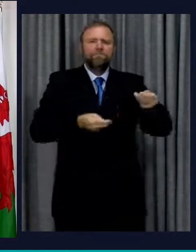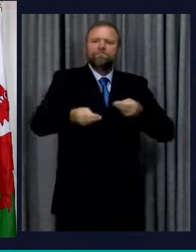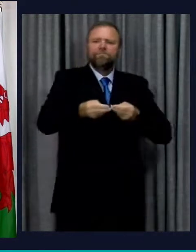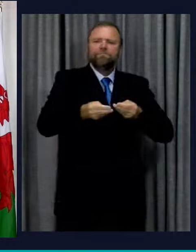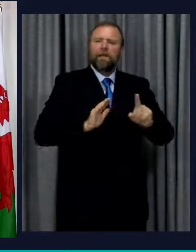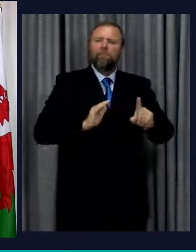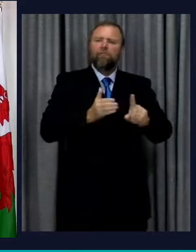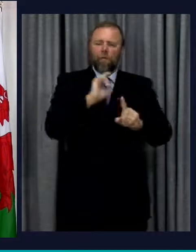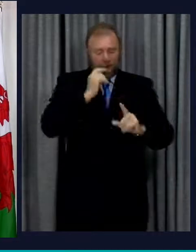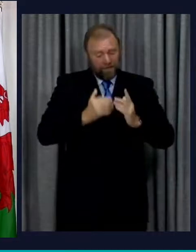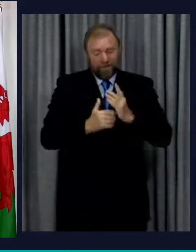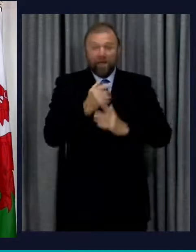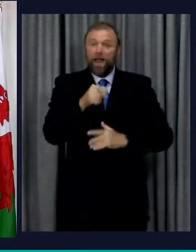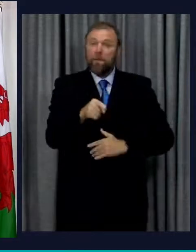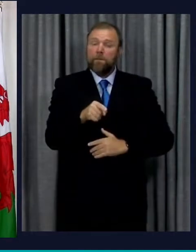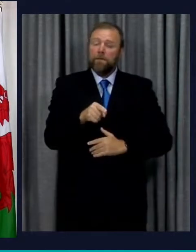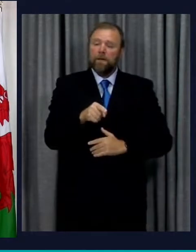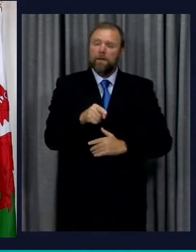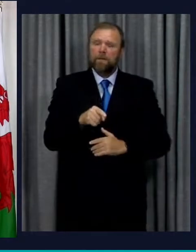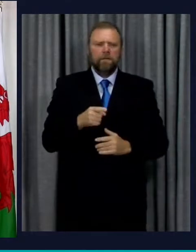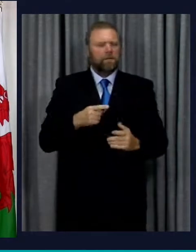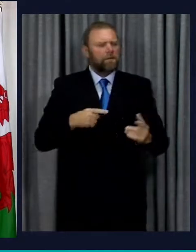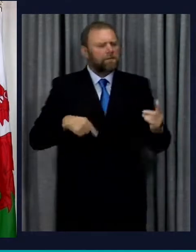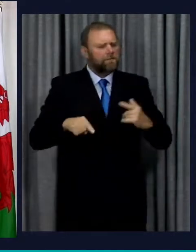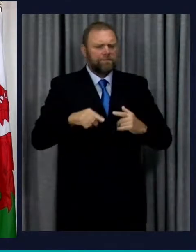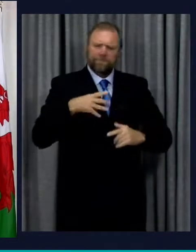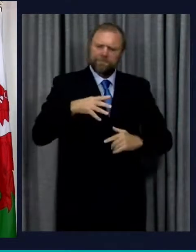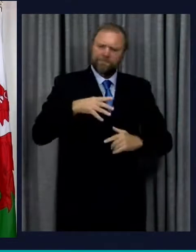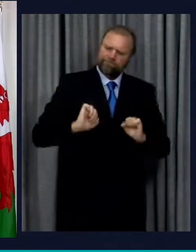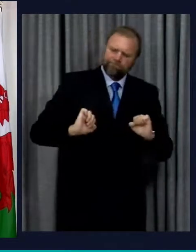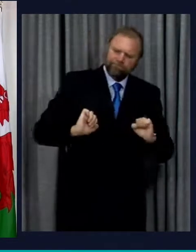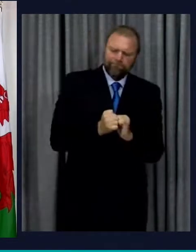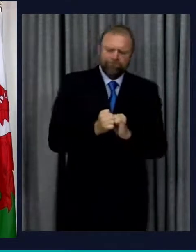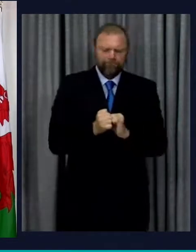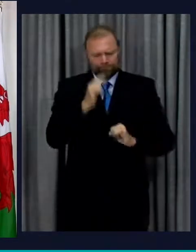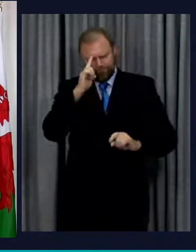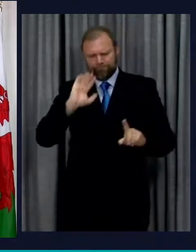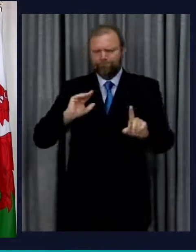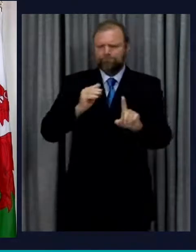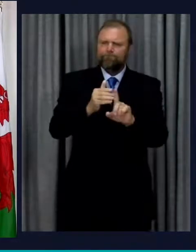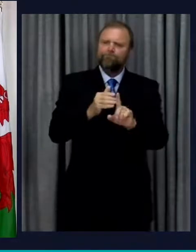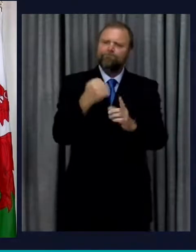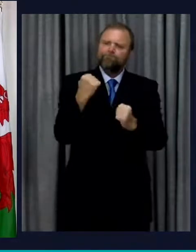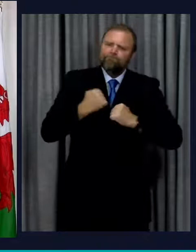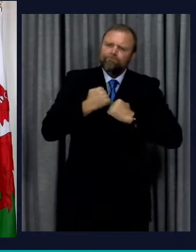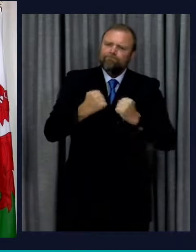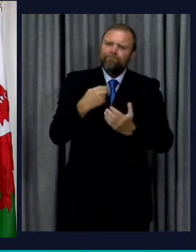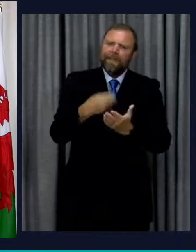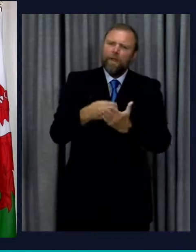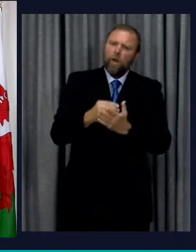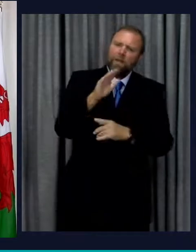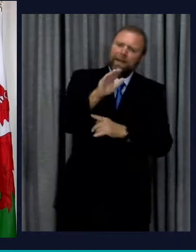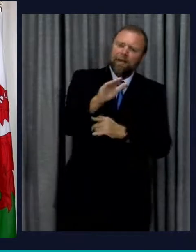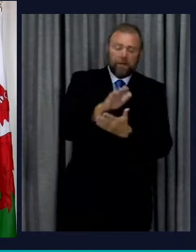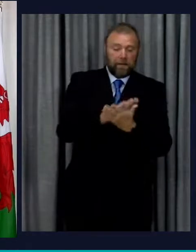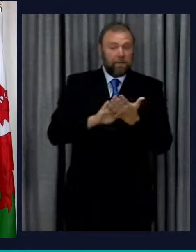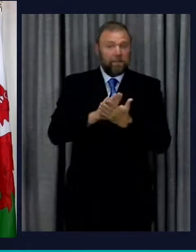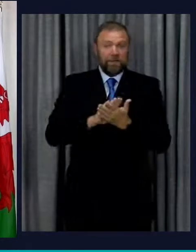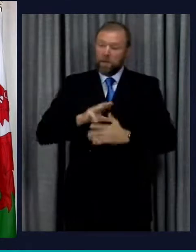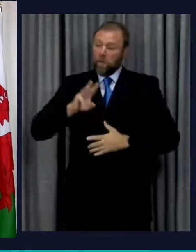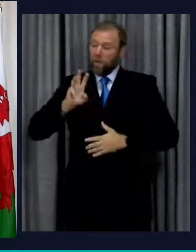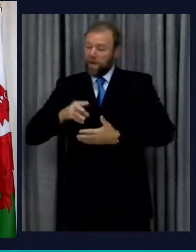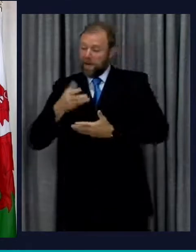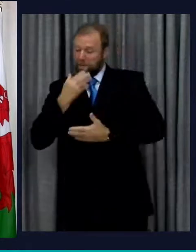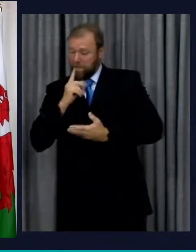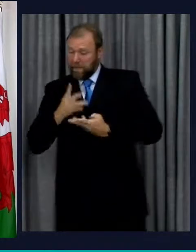we're serious about building a stronger Welsh economy, Welsh public money has to support fair work, action